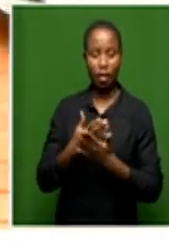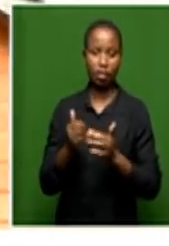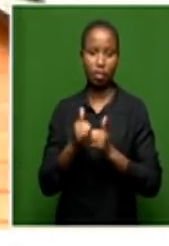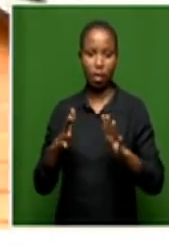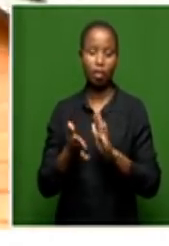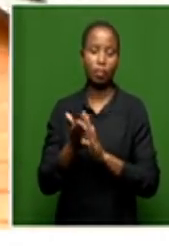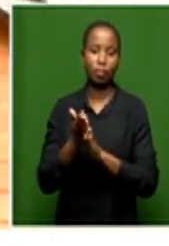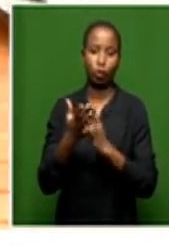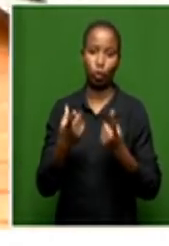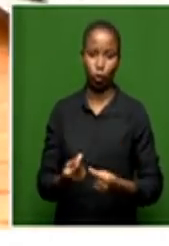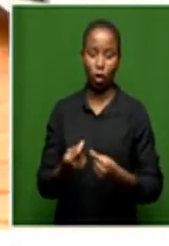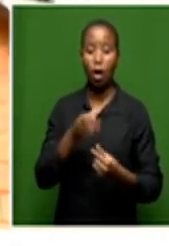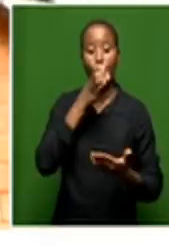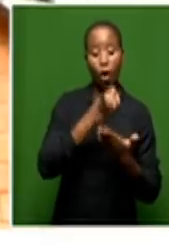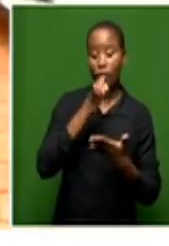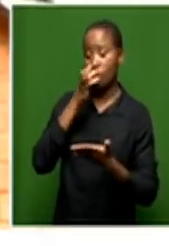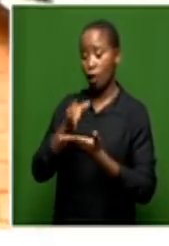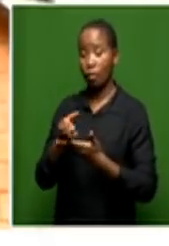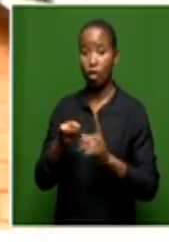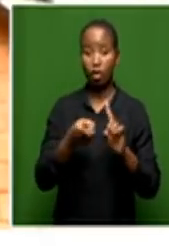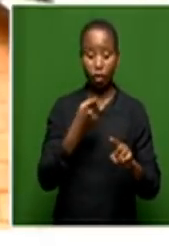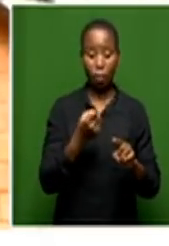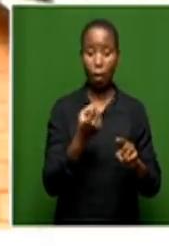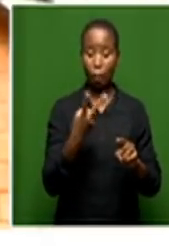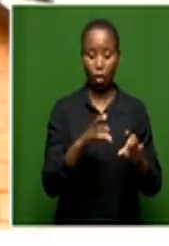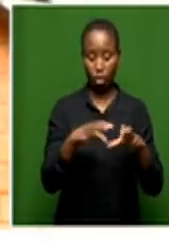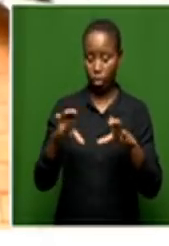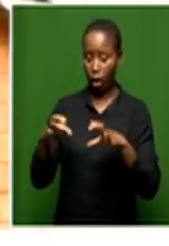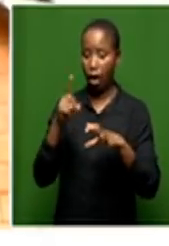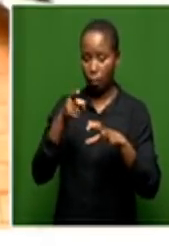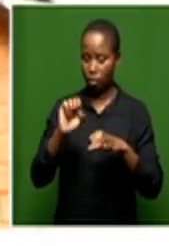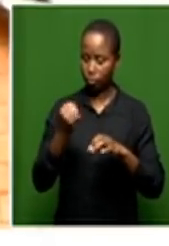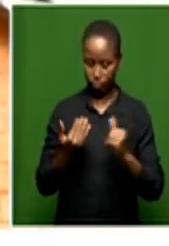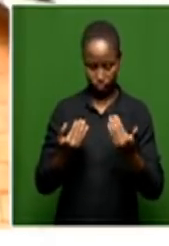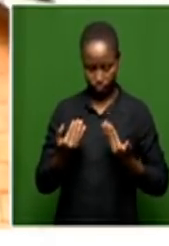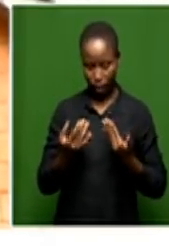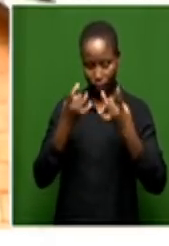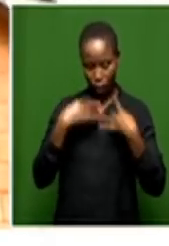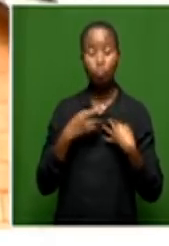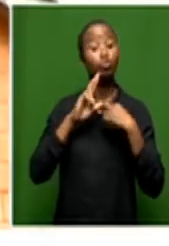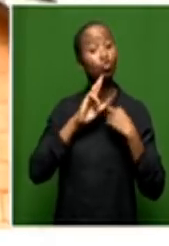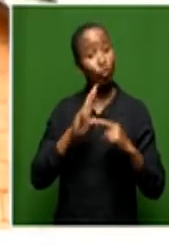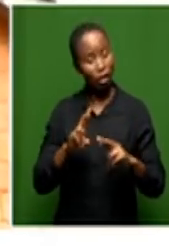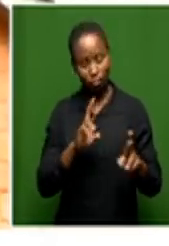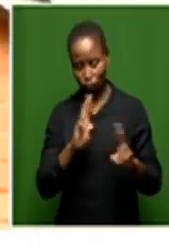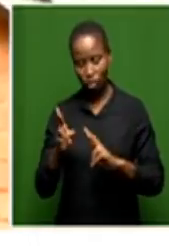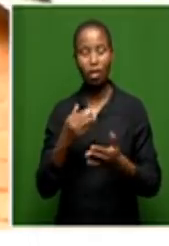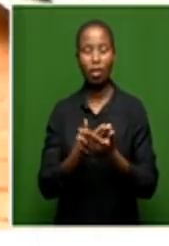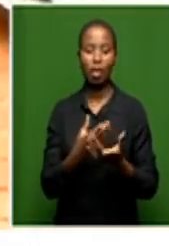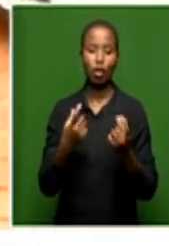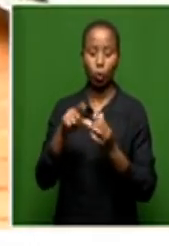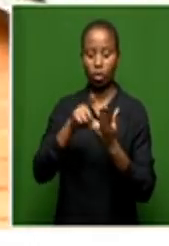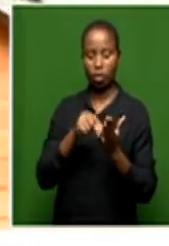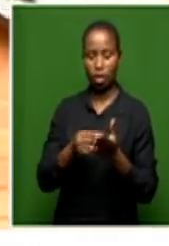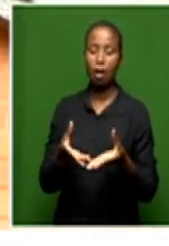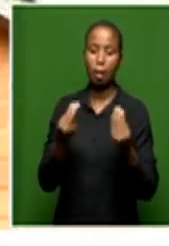running. Confirmation from both parties saying that they are ready must be received and confirmed by this court, and dates must be allocated. We